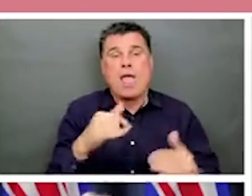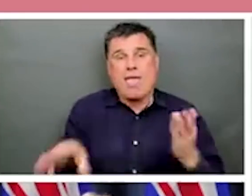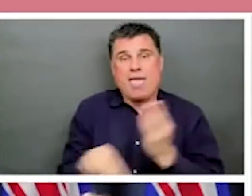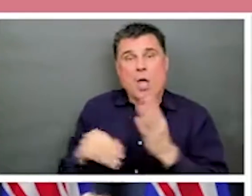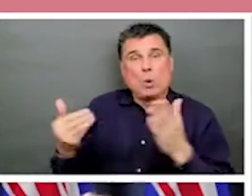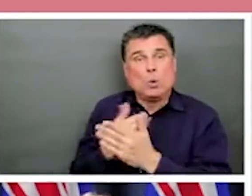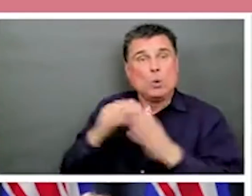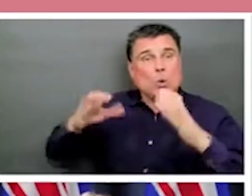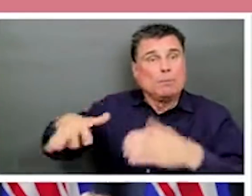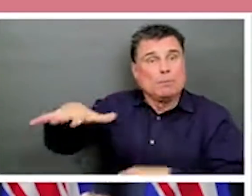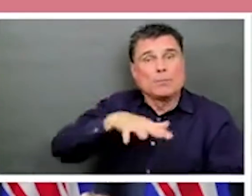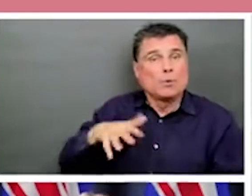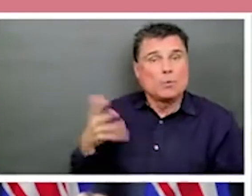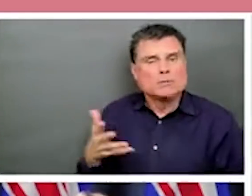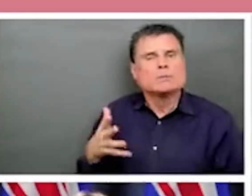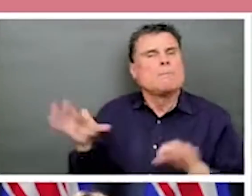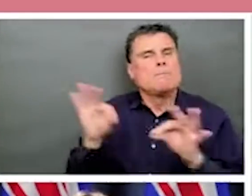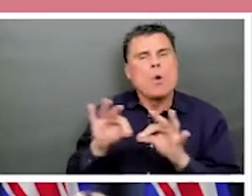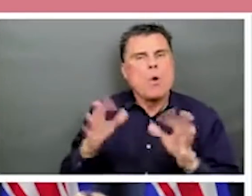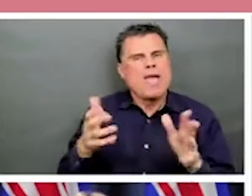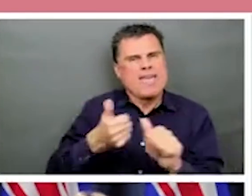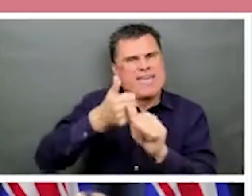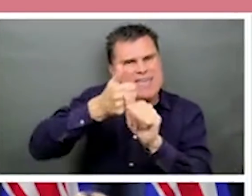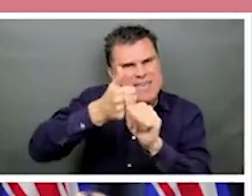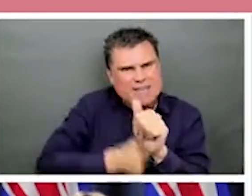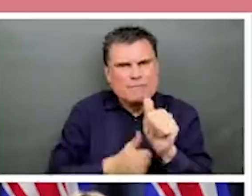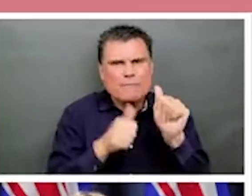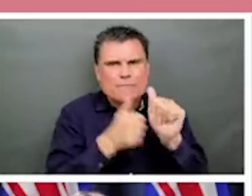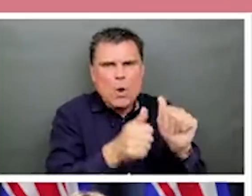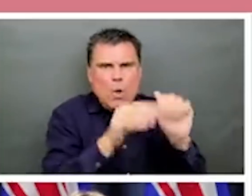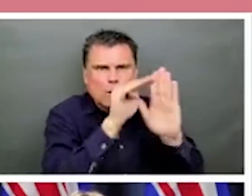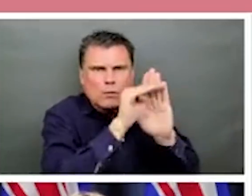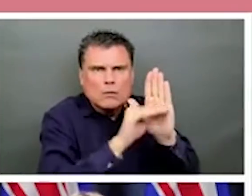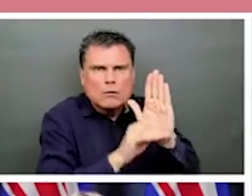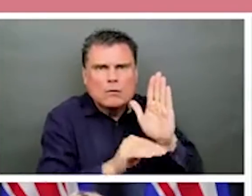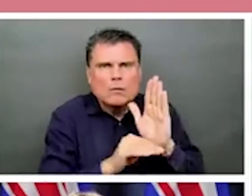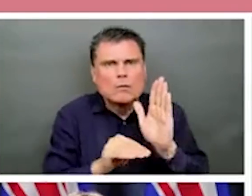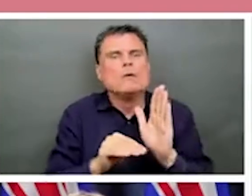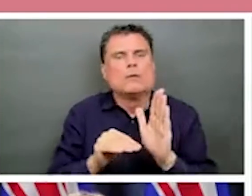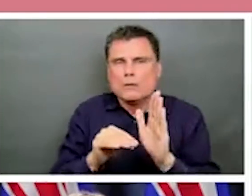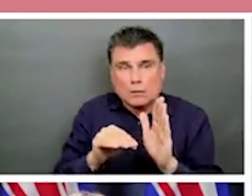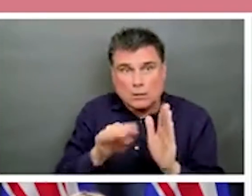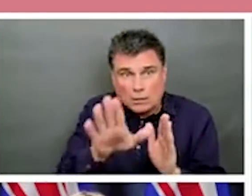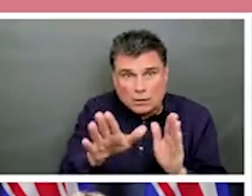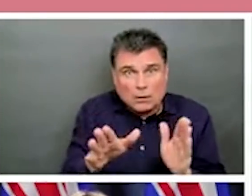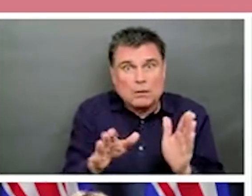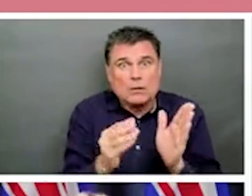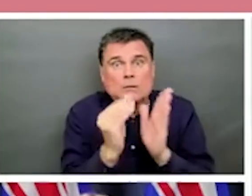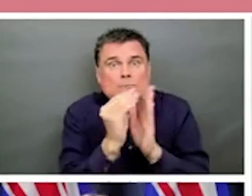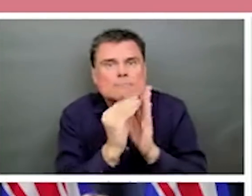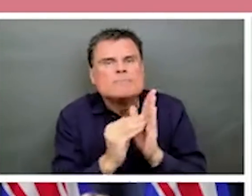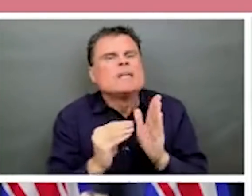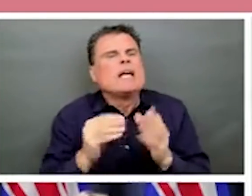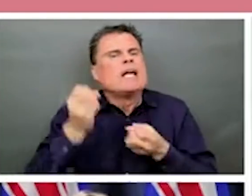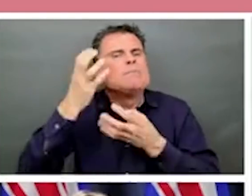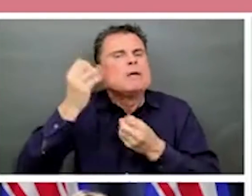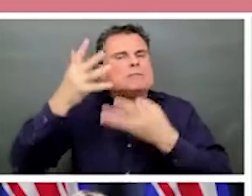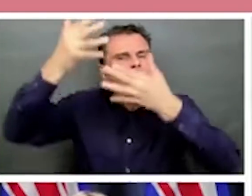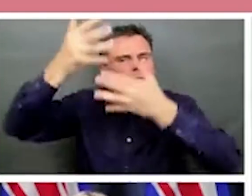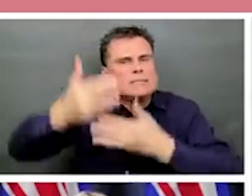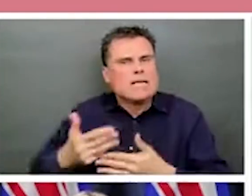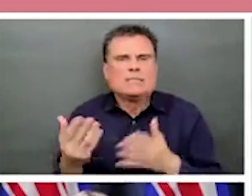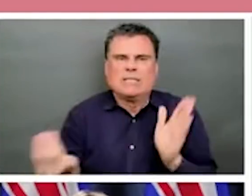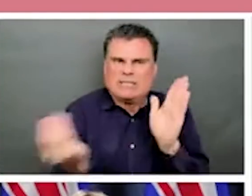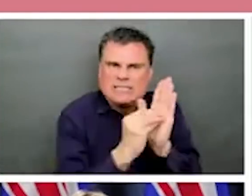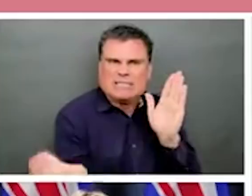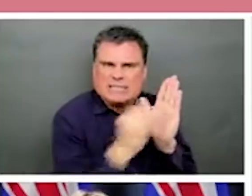our provincial immunization registry on a daily basis. This is critical for all of us, and it is something we have focused on from the